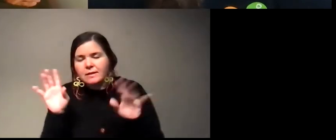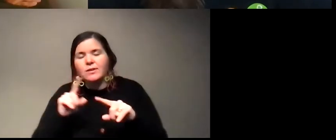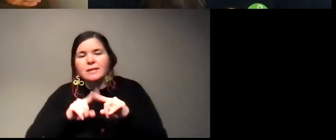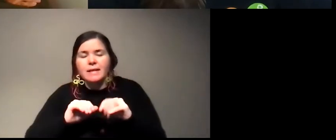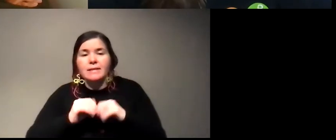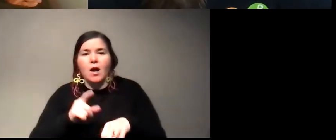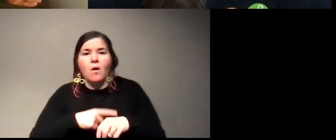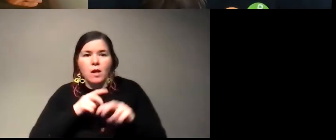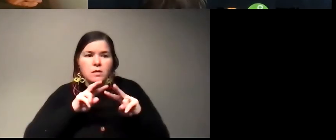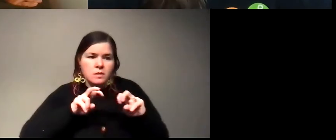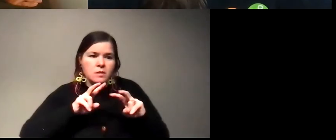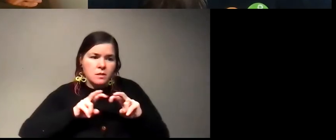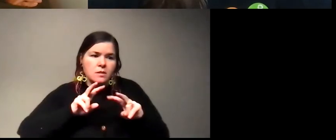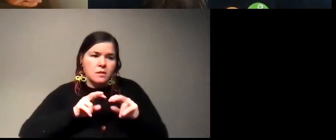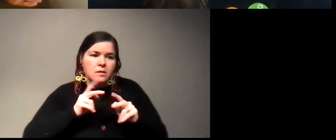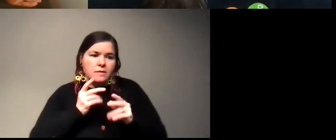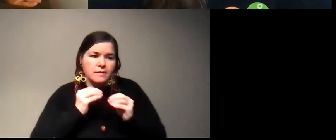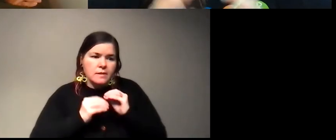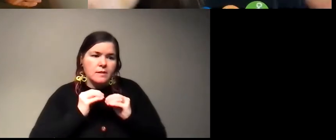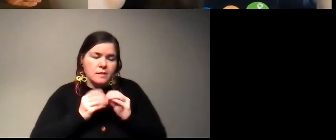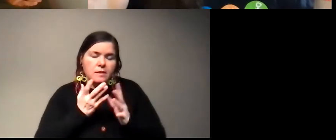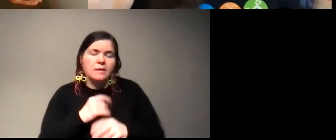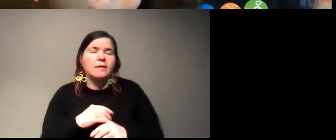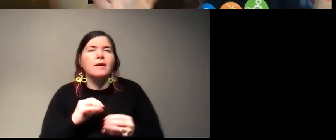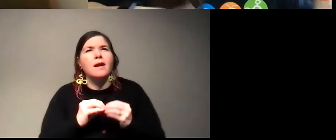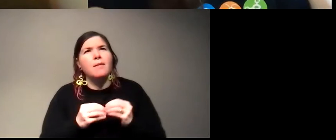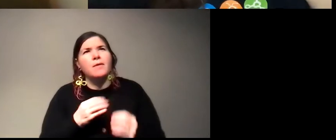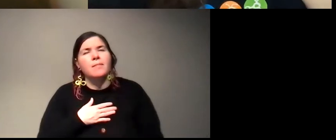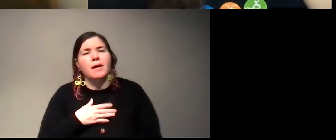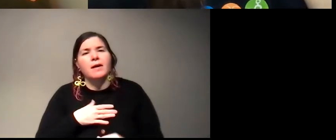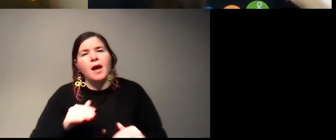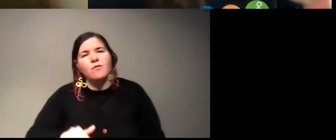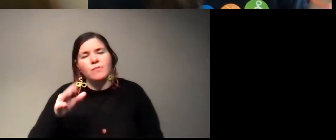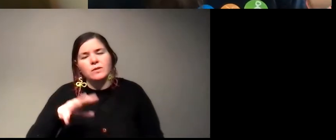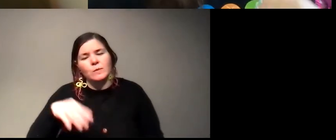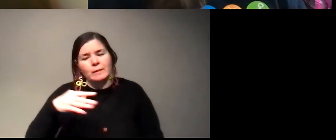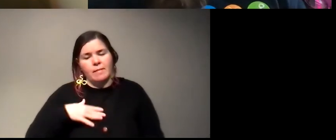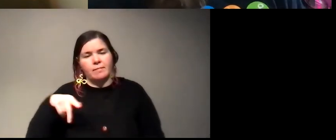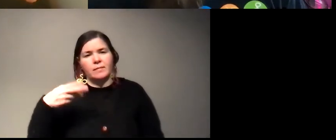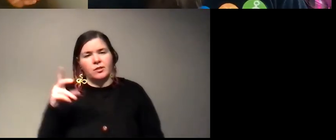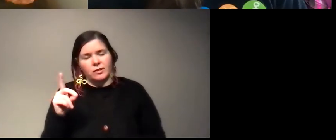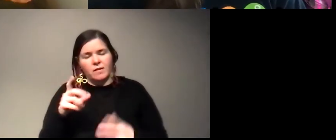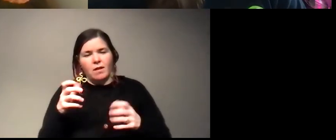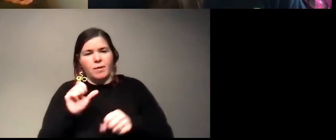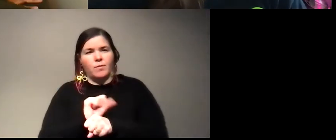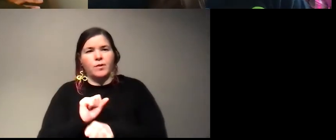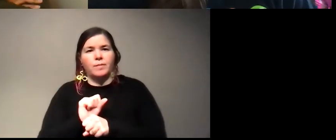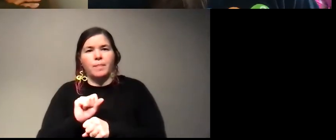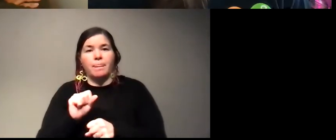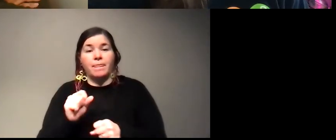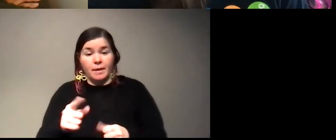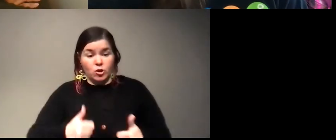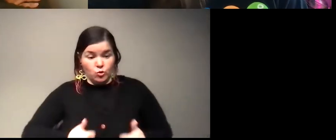for. Yes. Yeah. The number, like I raised squid for my PhD for a lot of the work, and just getting them to